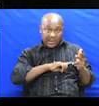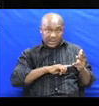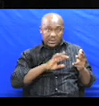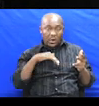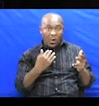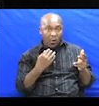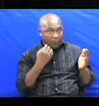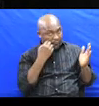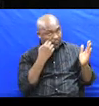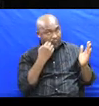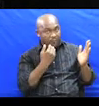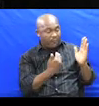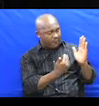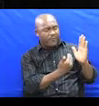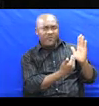colonial economy,